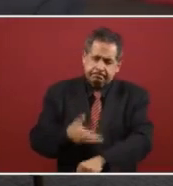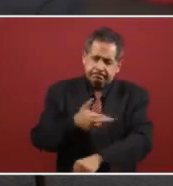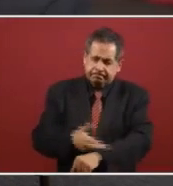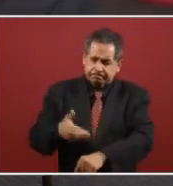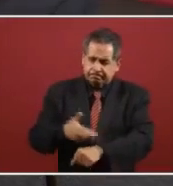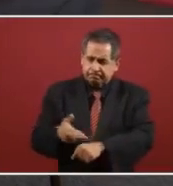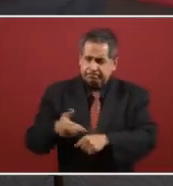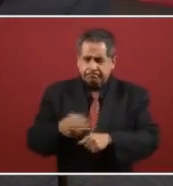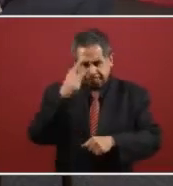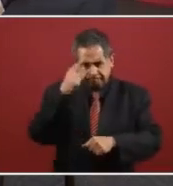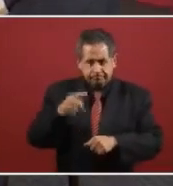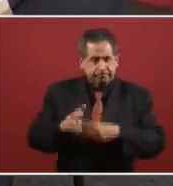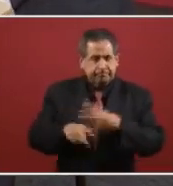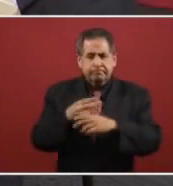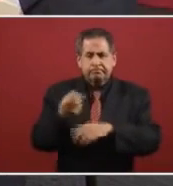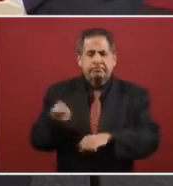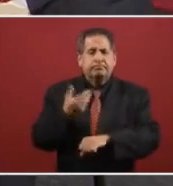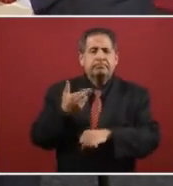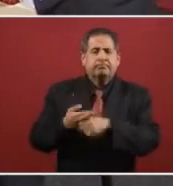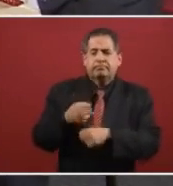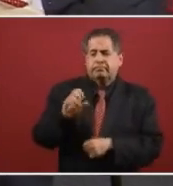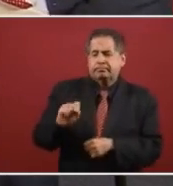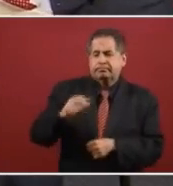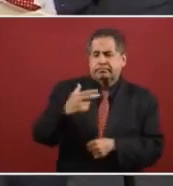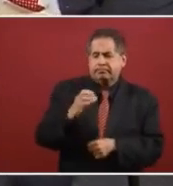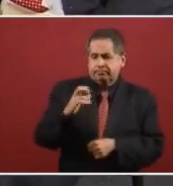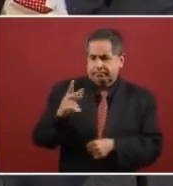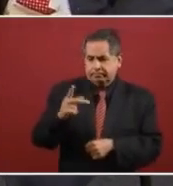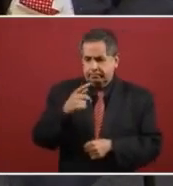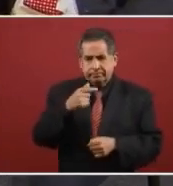And we're going to start to do the,